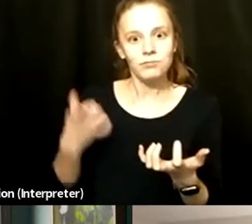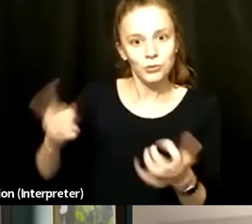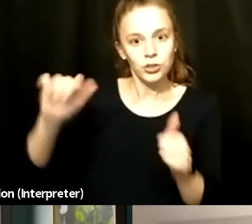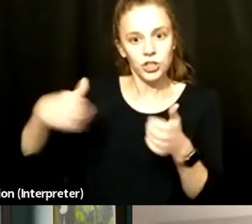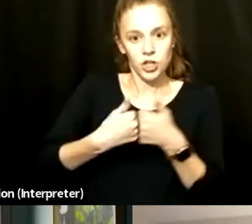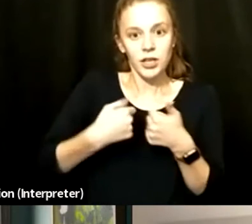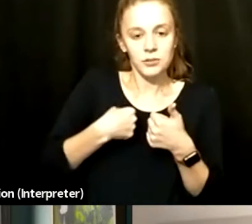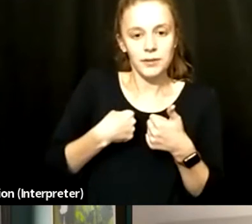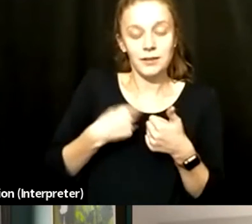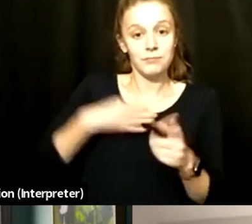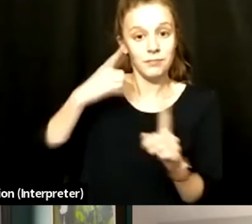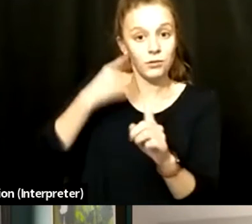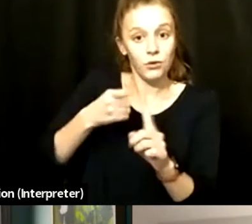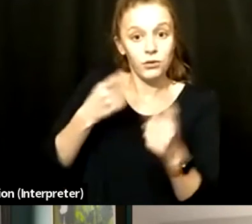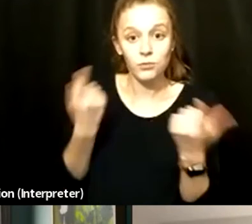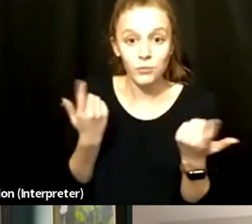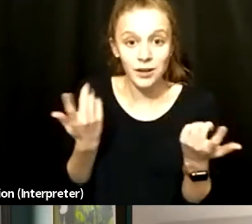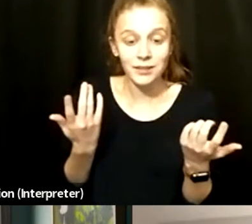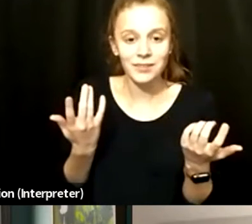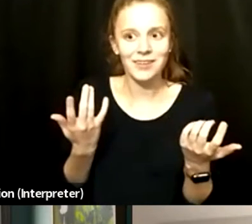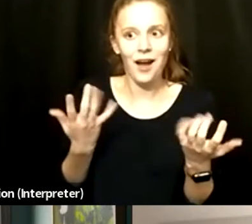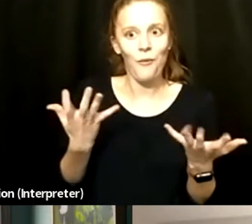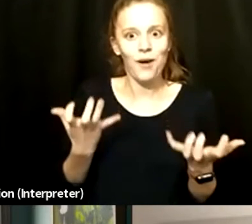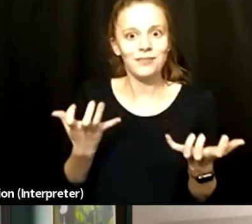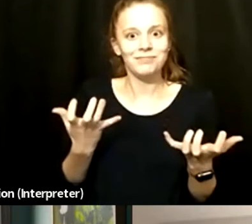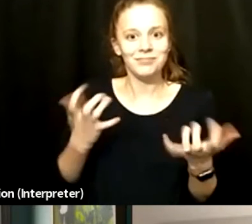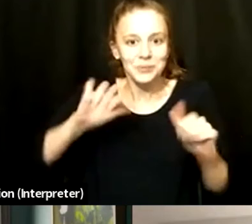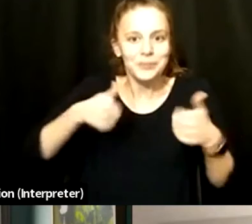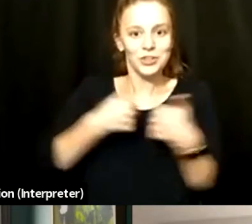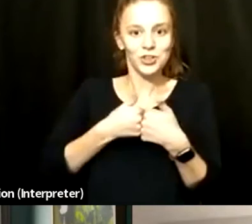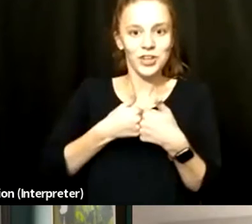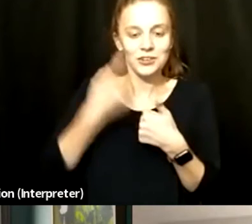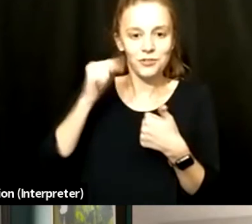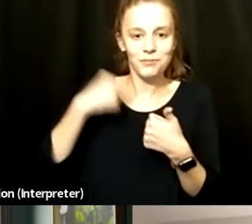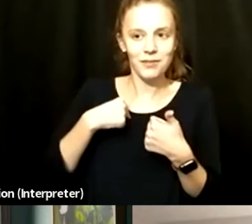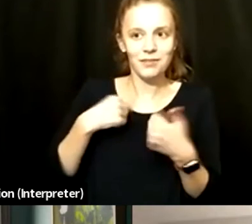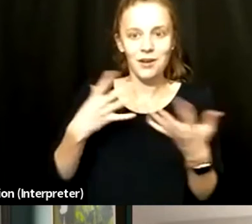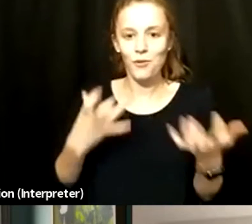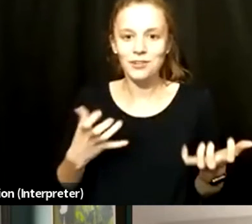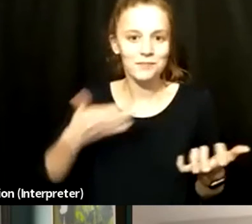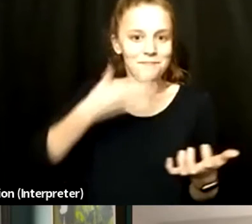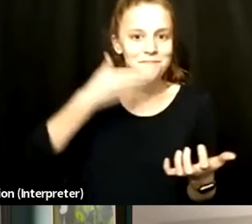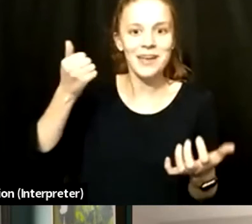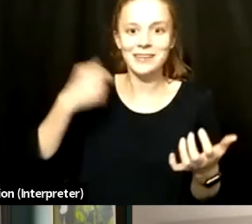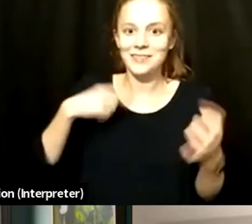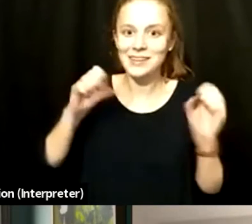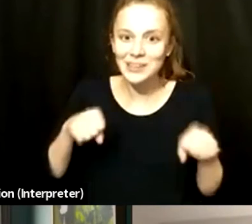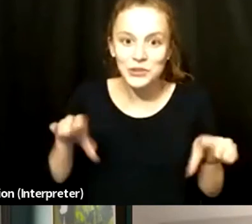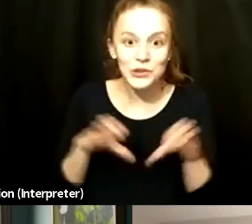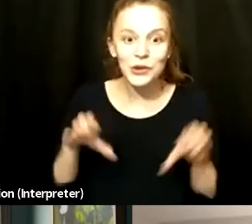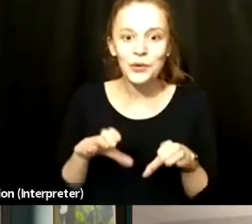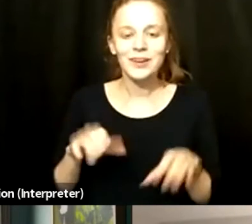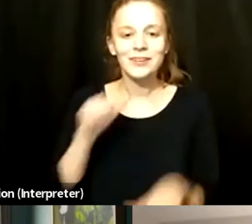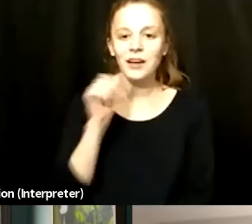going into this, was to be challenged and was to be the best that I want to be, not for you to just have a class and have me sit there and